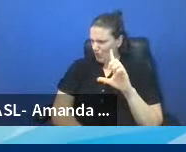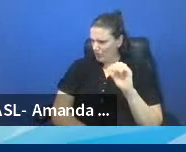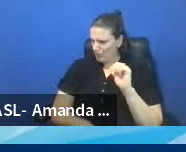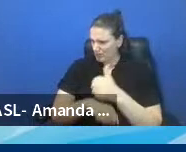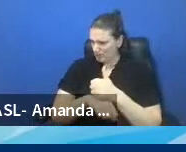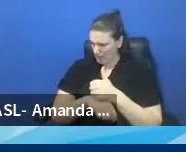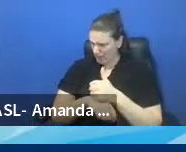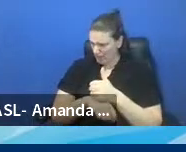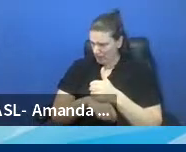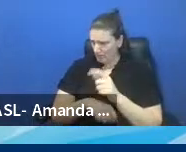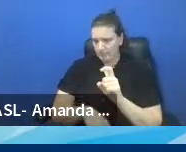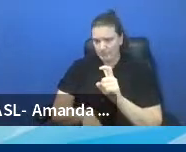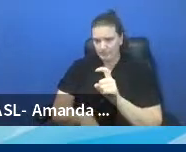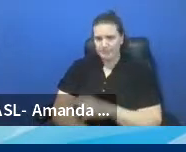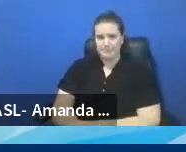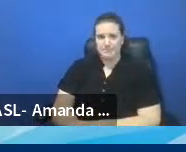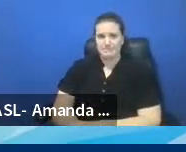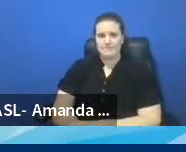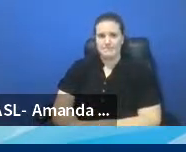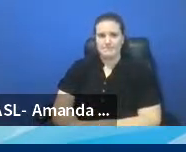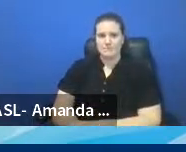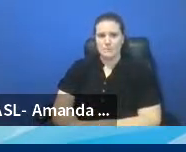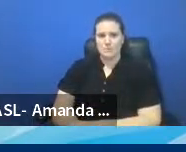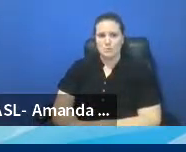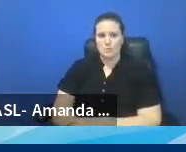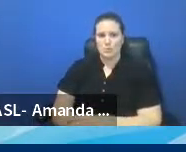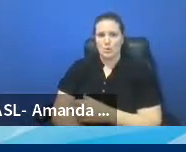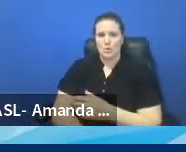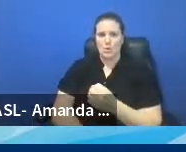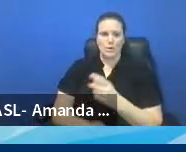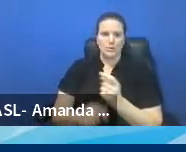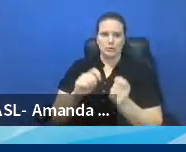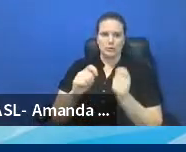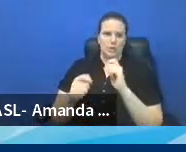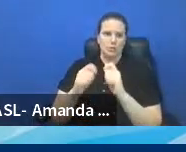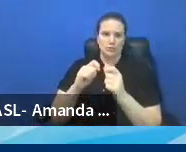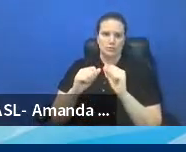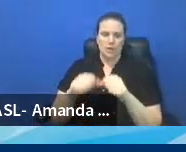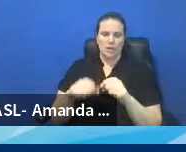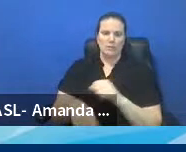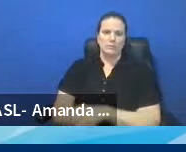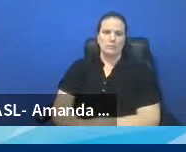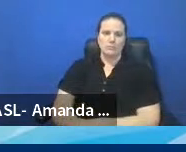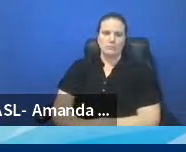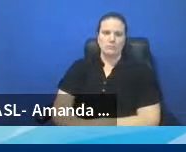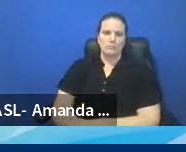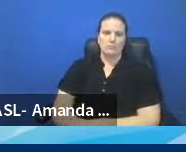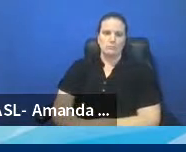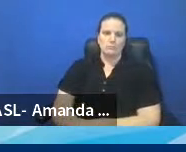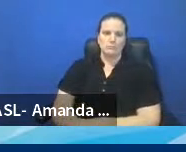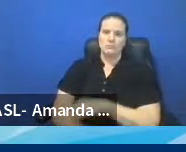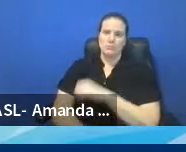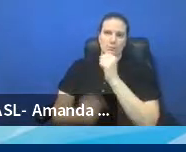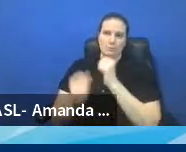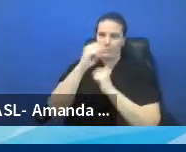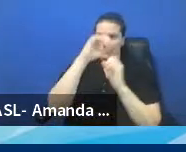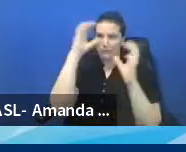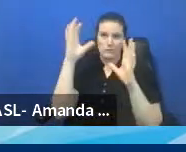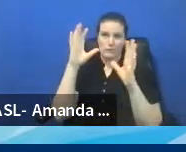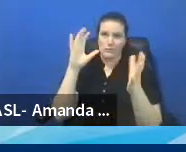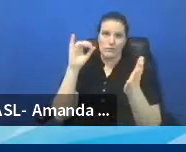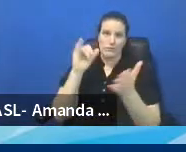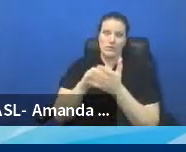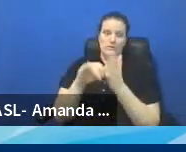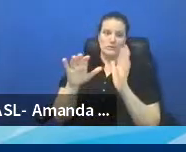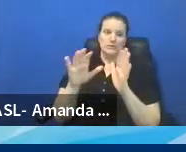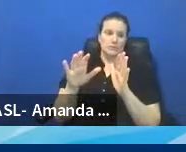in place or they are going to be dynamic and changeable? So I'm just imagining fantastic